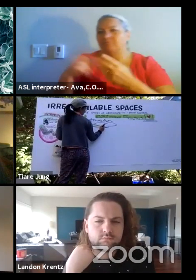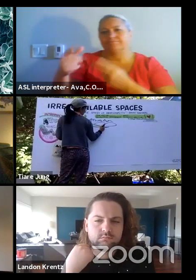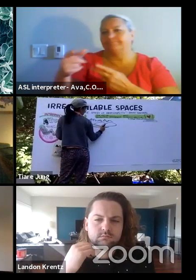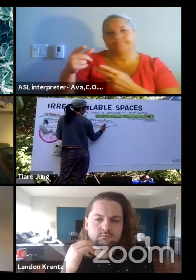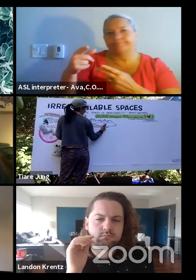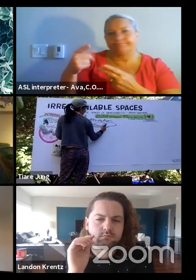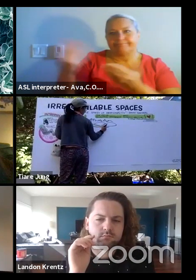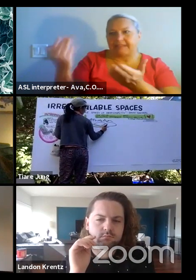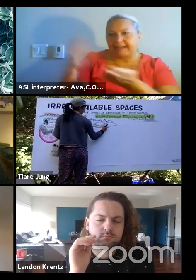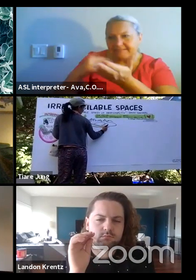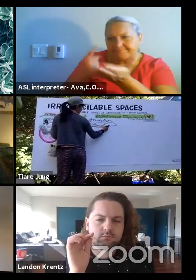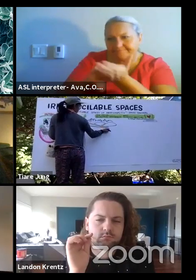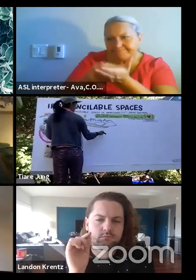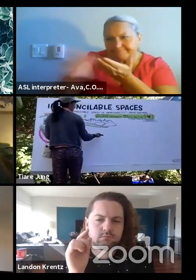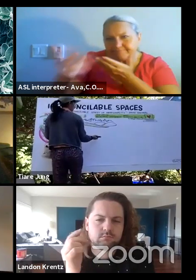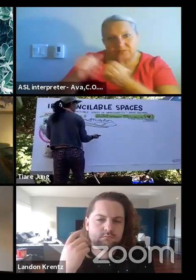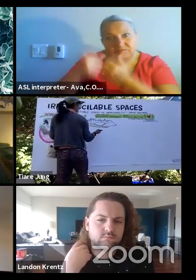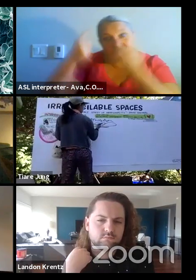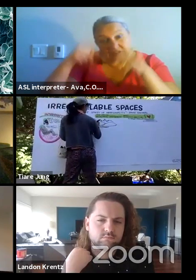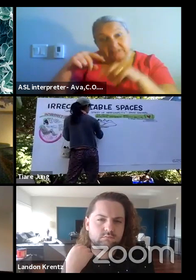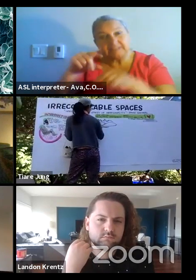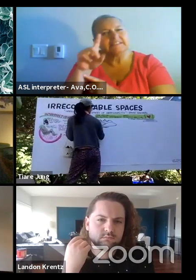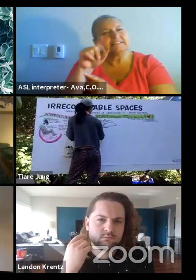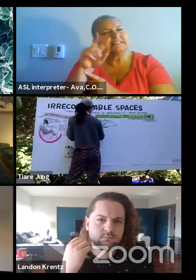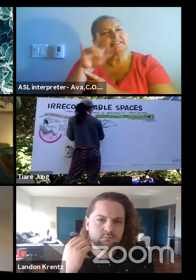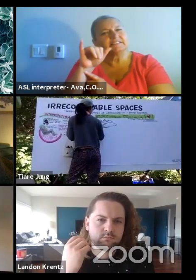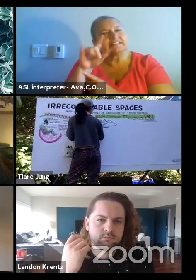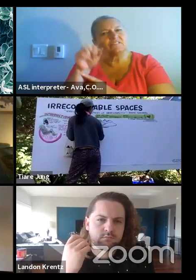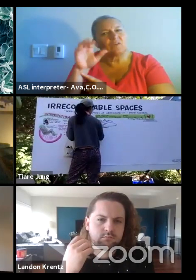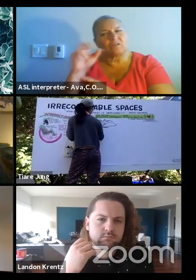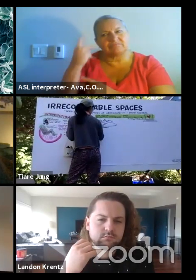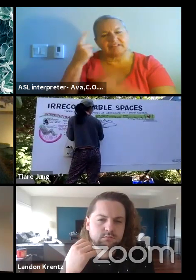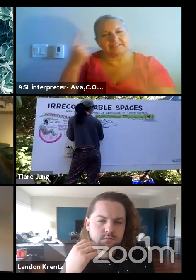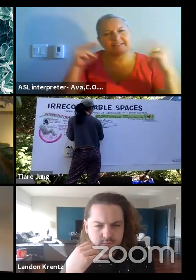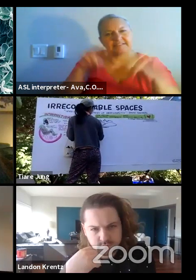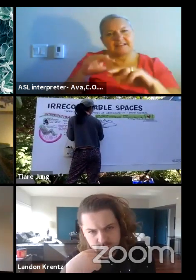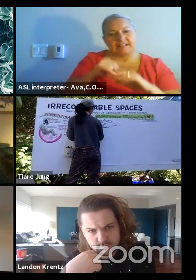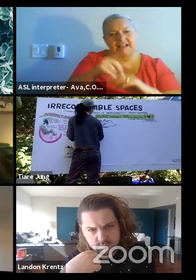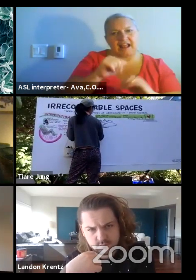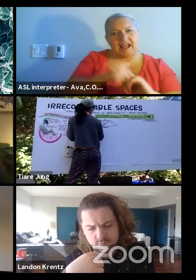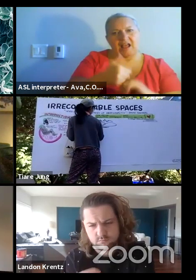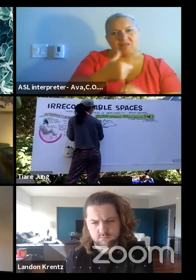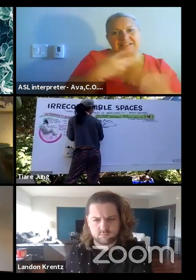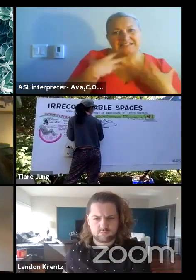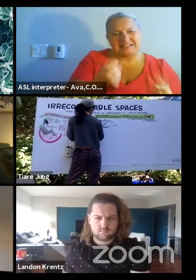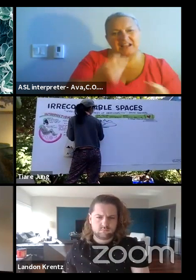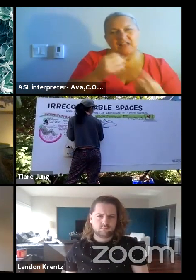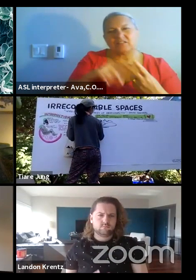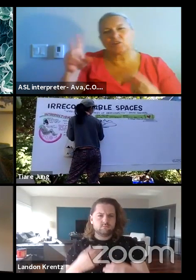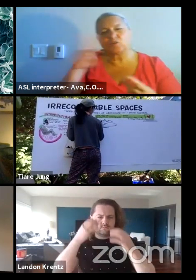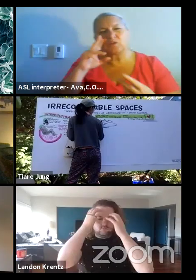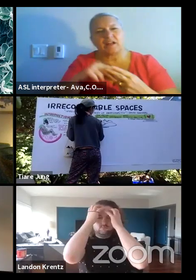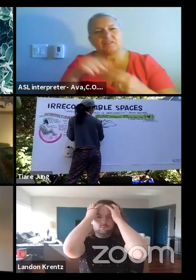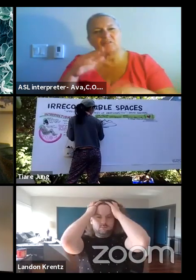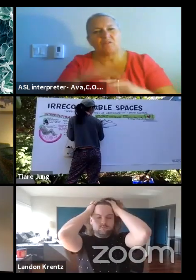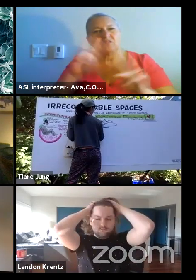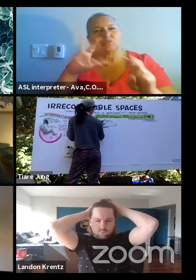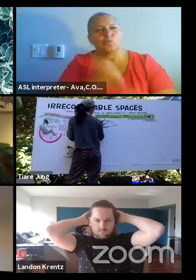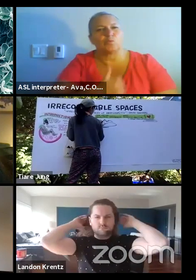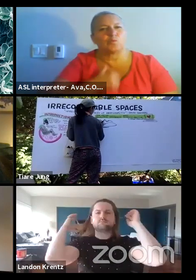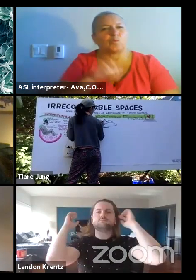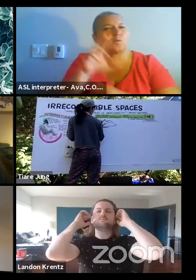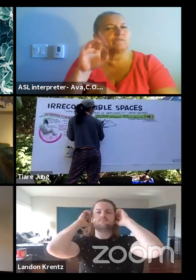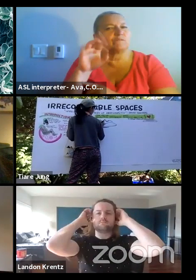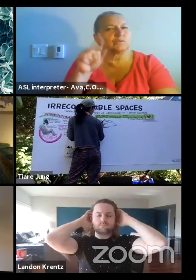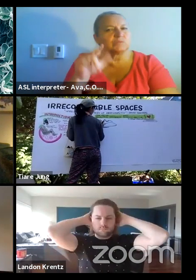Curation, and Healing, David Garneau looks at Indigenous refusal and, quote, outlines how Indigenous resistance to